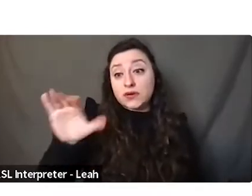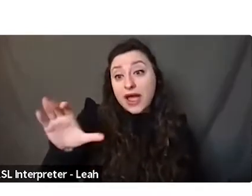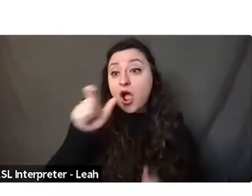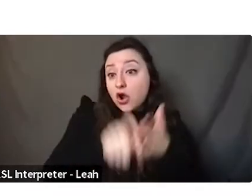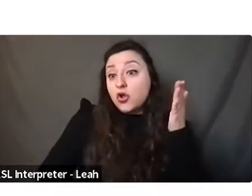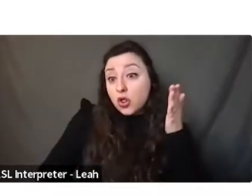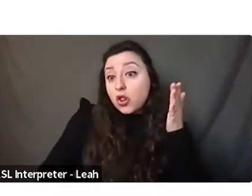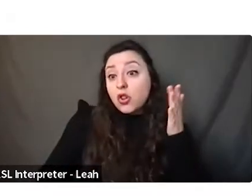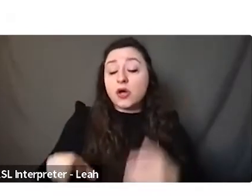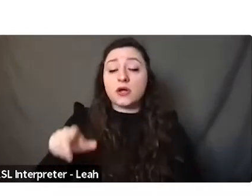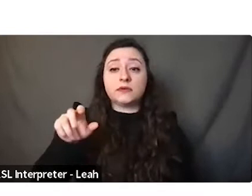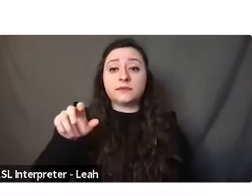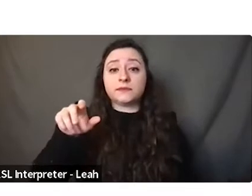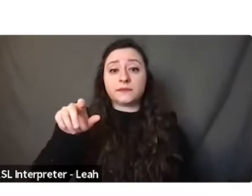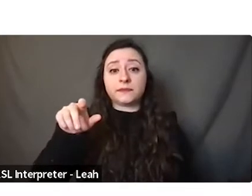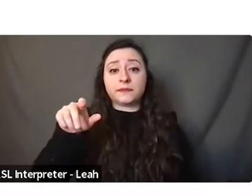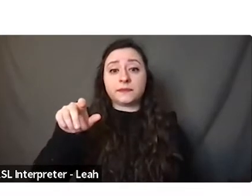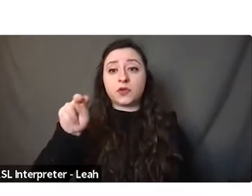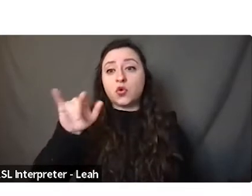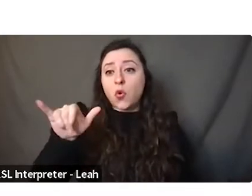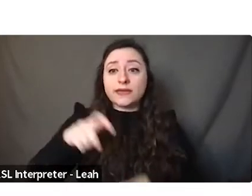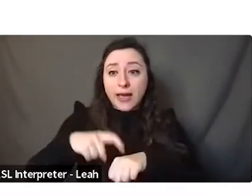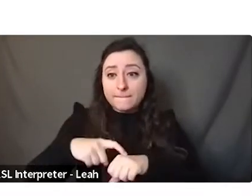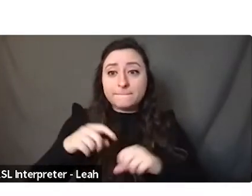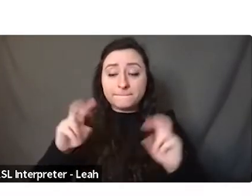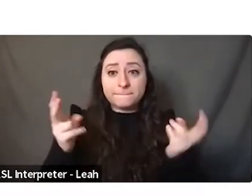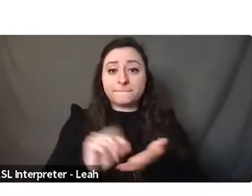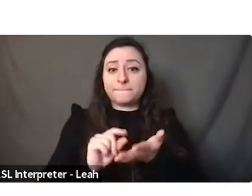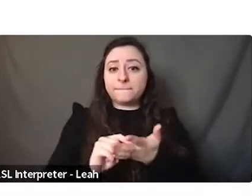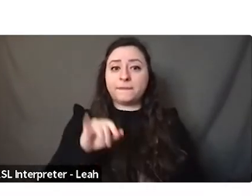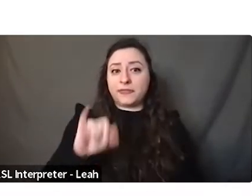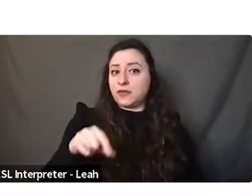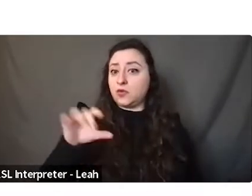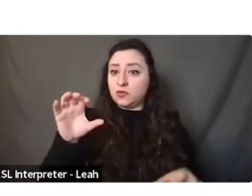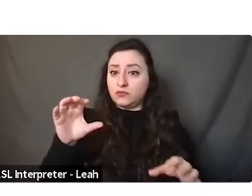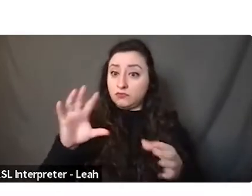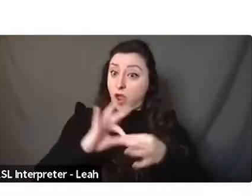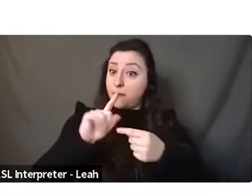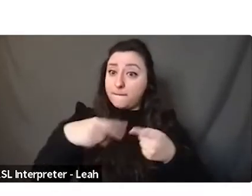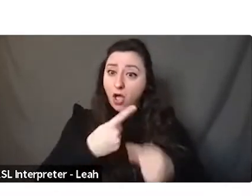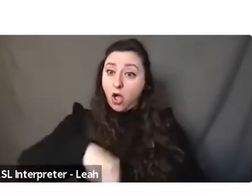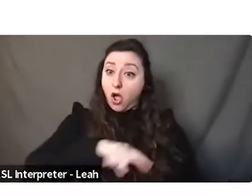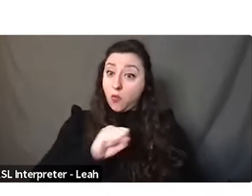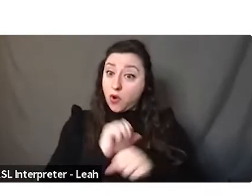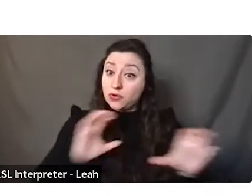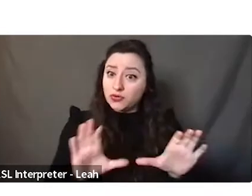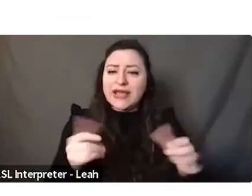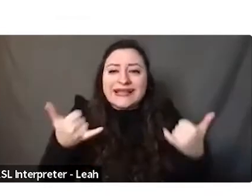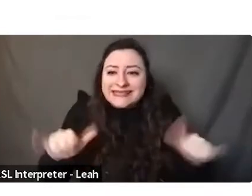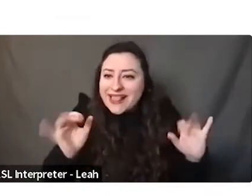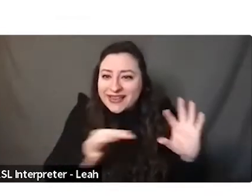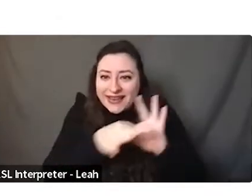out talking about this work that we are doing. So it's still relevant into